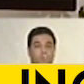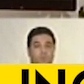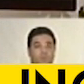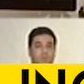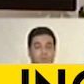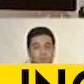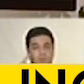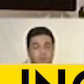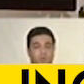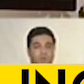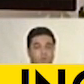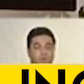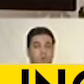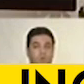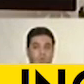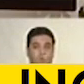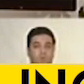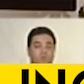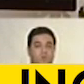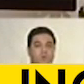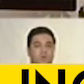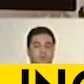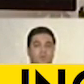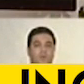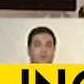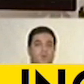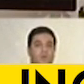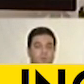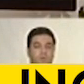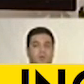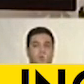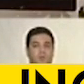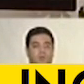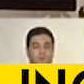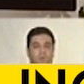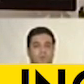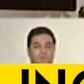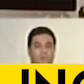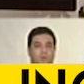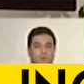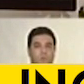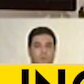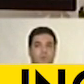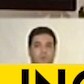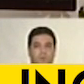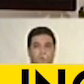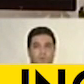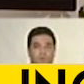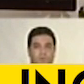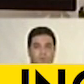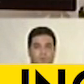Hindistonda yurib, o'zining yurtdoshlarini, o'zining salomlarini, sog'inchli salomlarini bayon etmoqda.